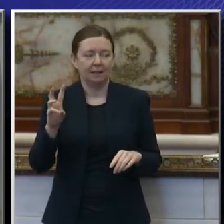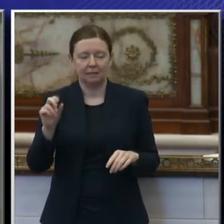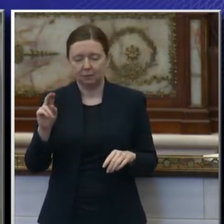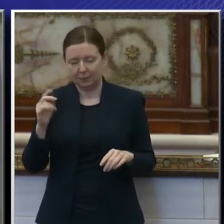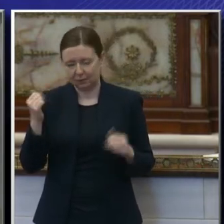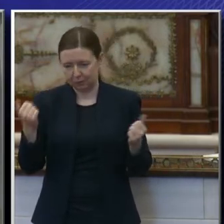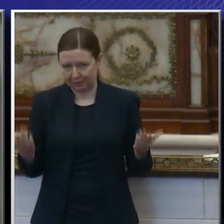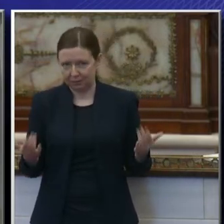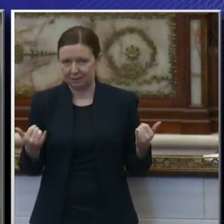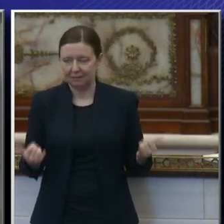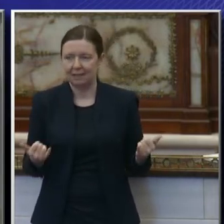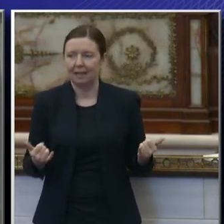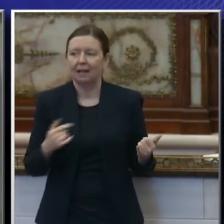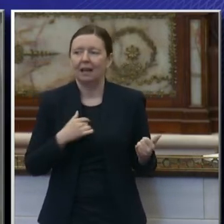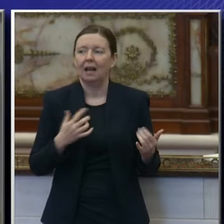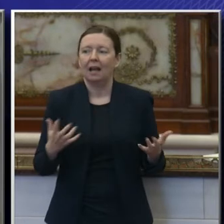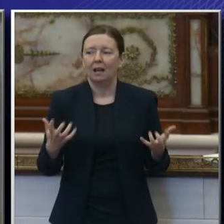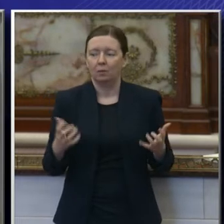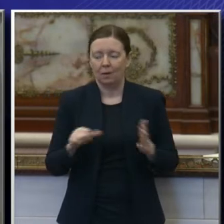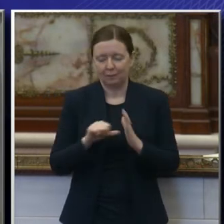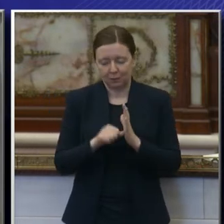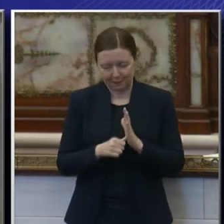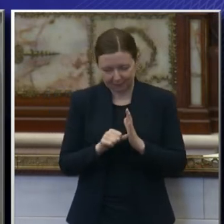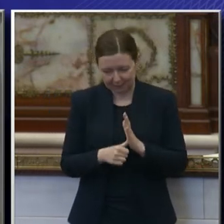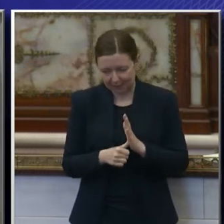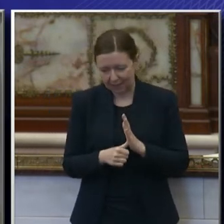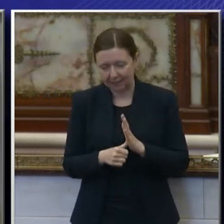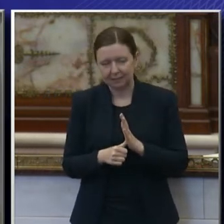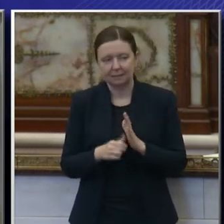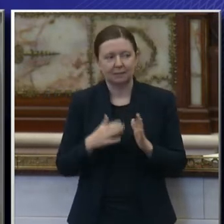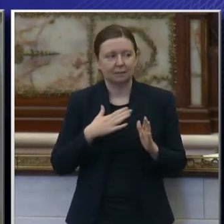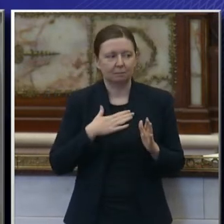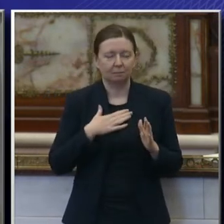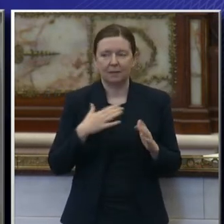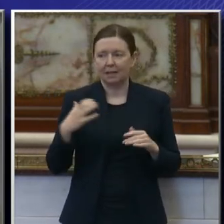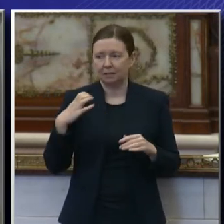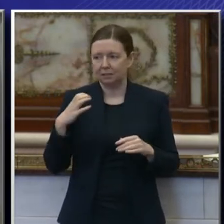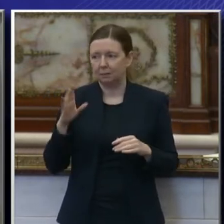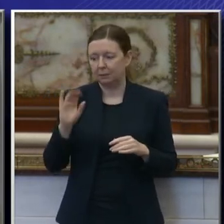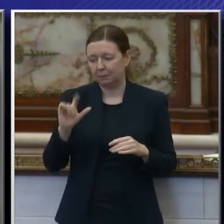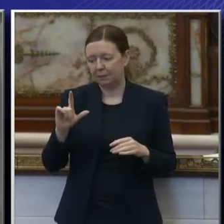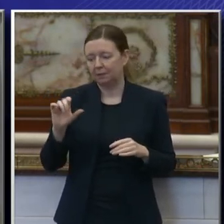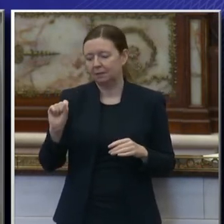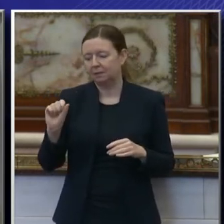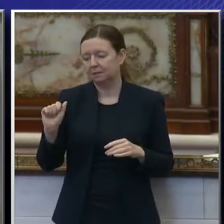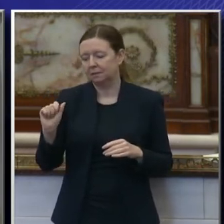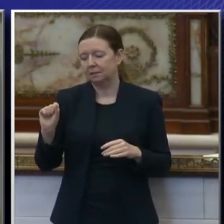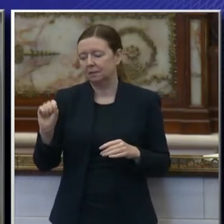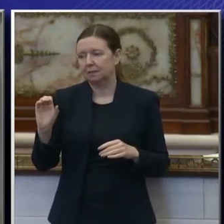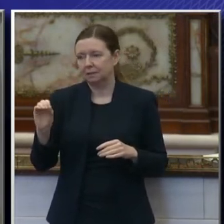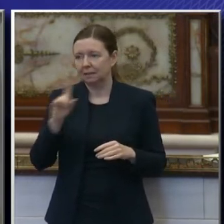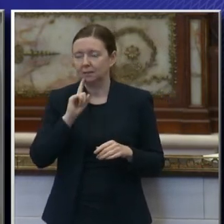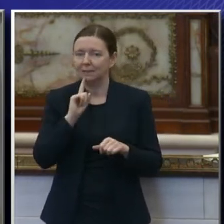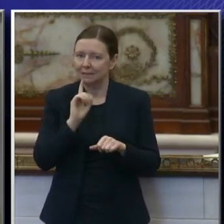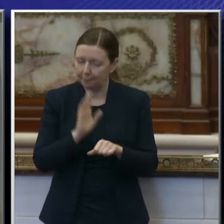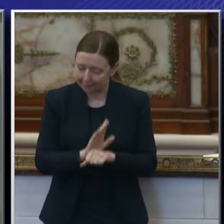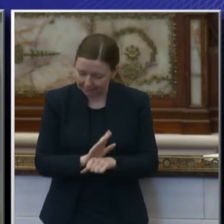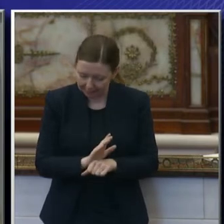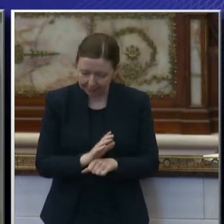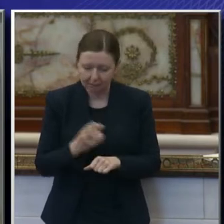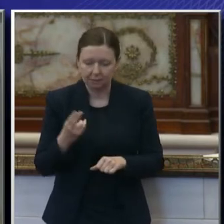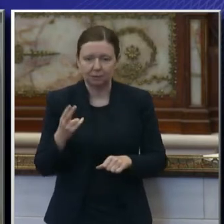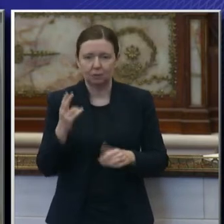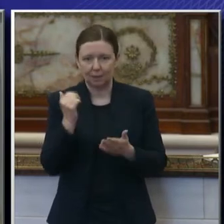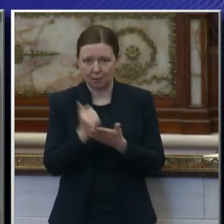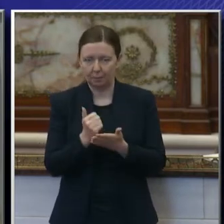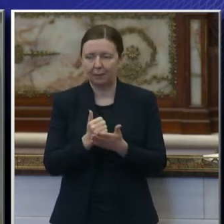today. And I did want to emphasize my chairman, Bill Sasso, has committed to HELCO that he'll be personally involved in